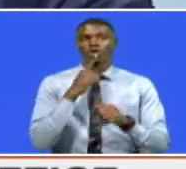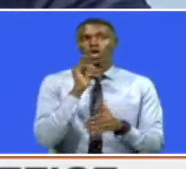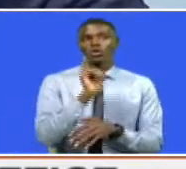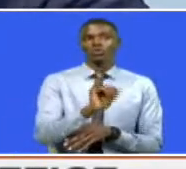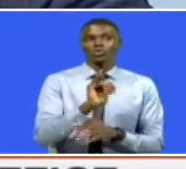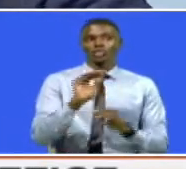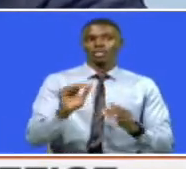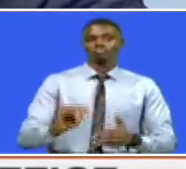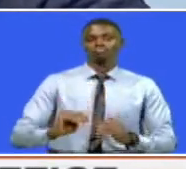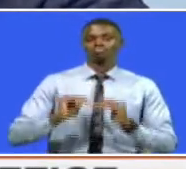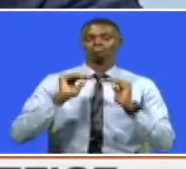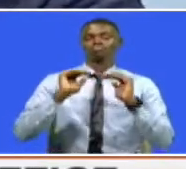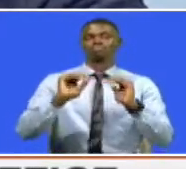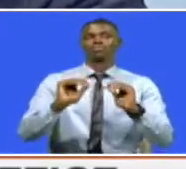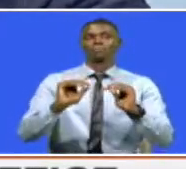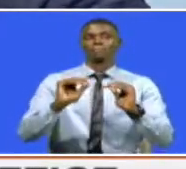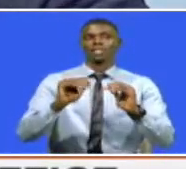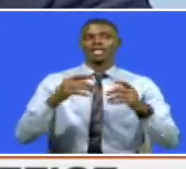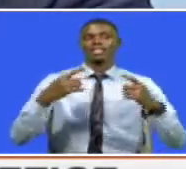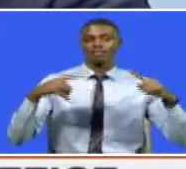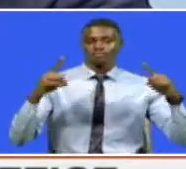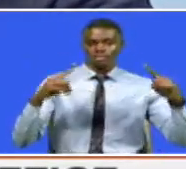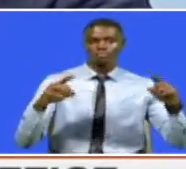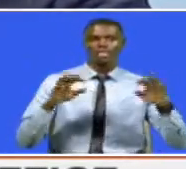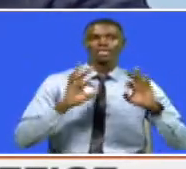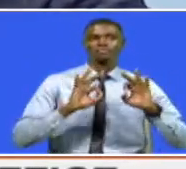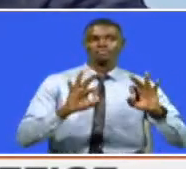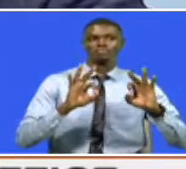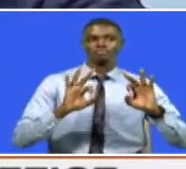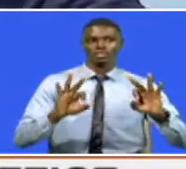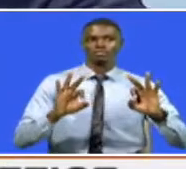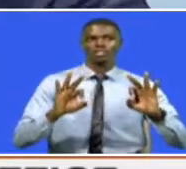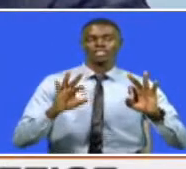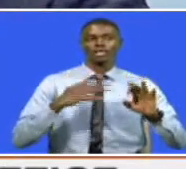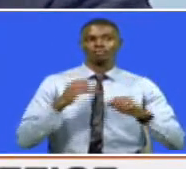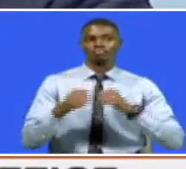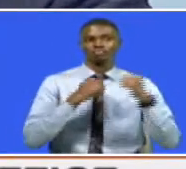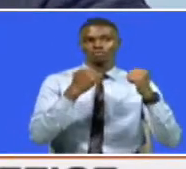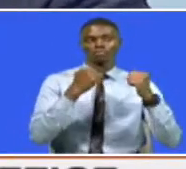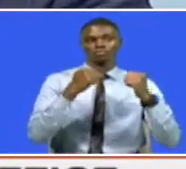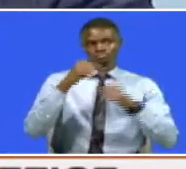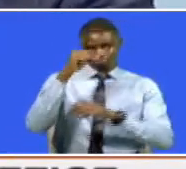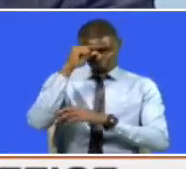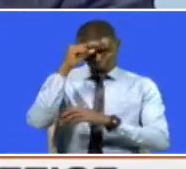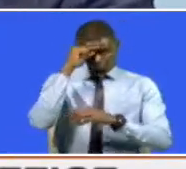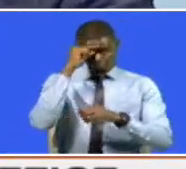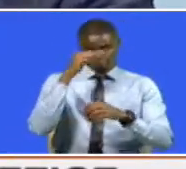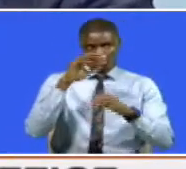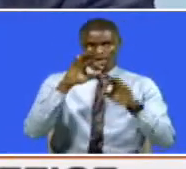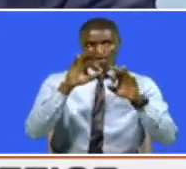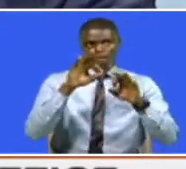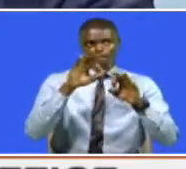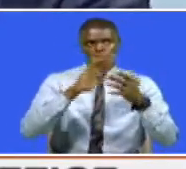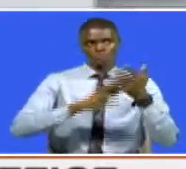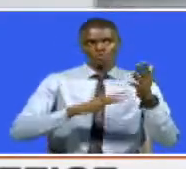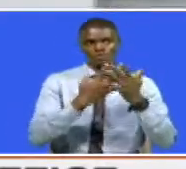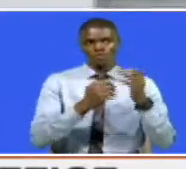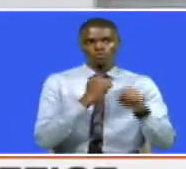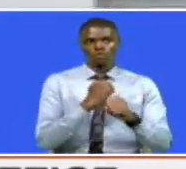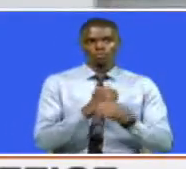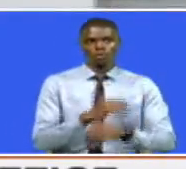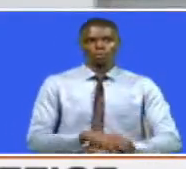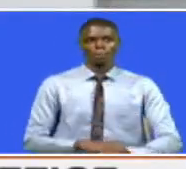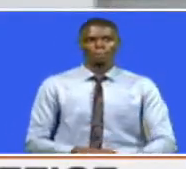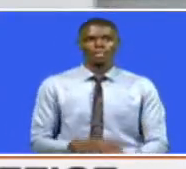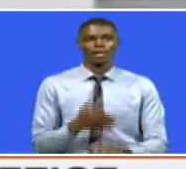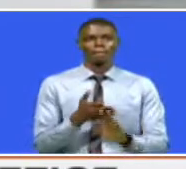we enhance the efficiency and effectiveness and strengthen the governance framework within the entire health sector. You know, just